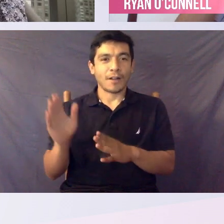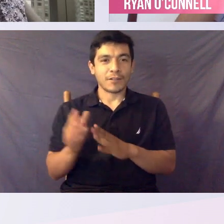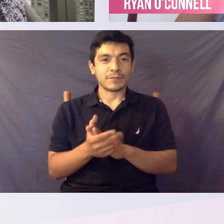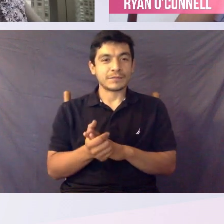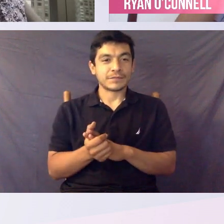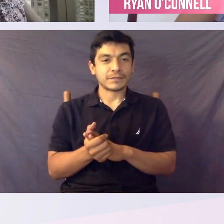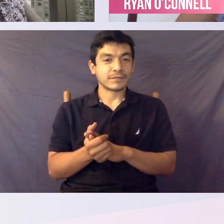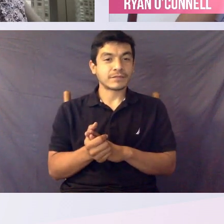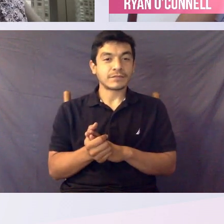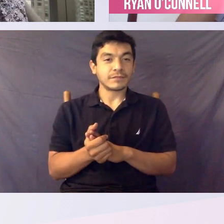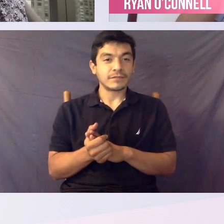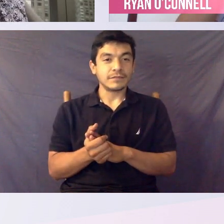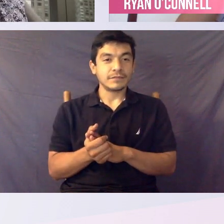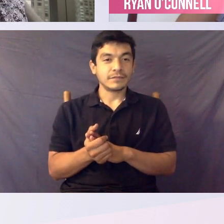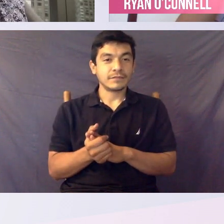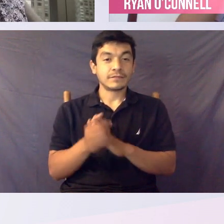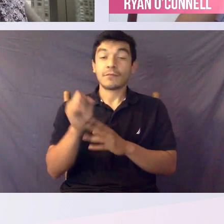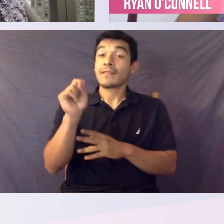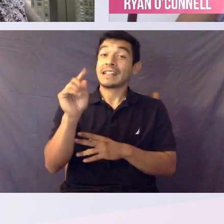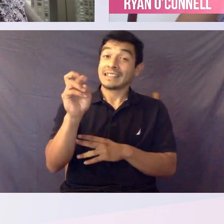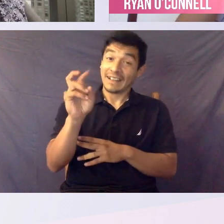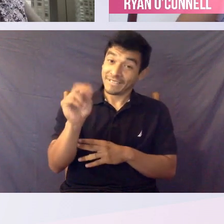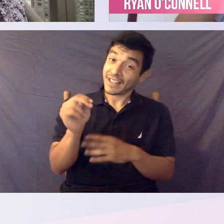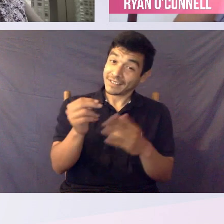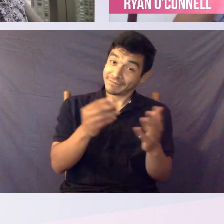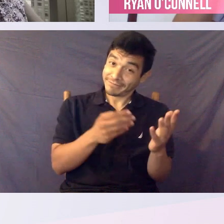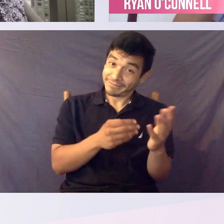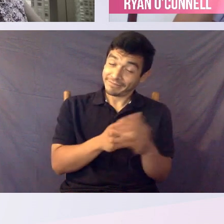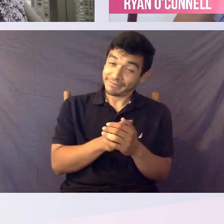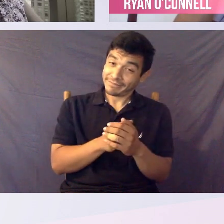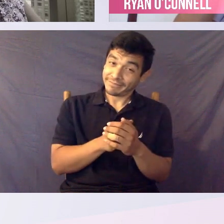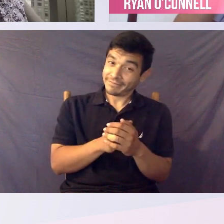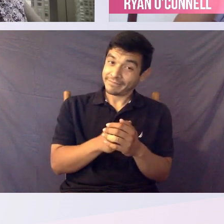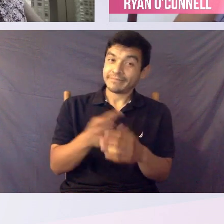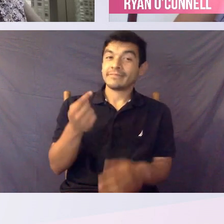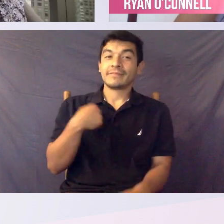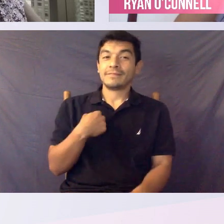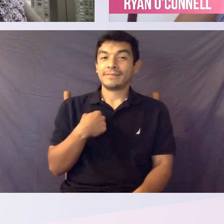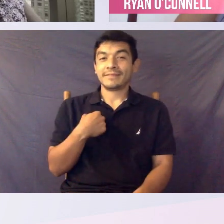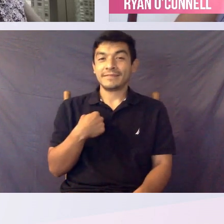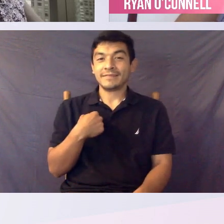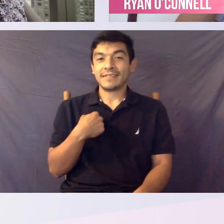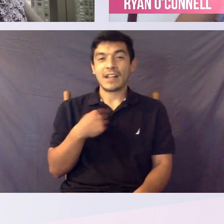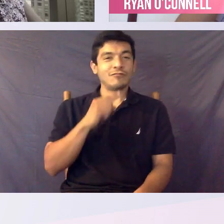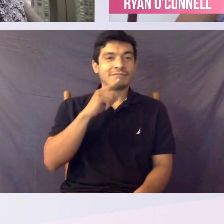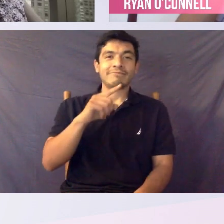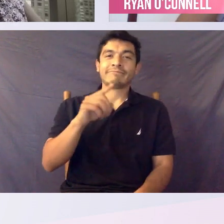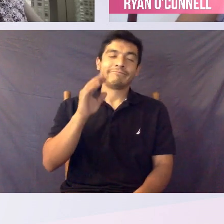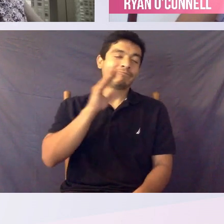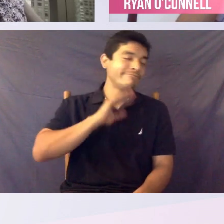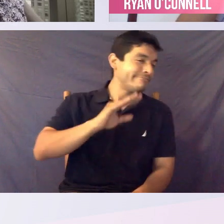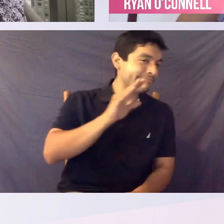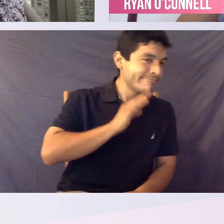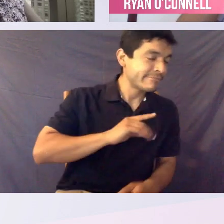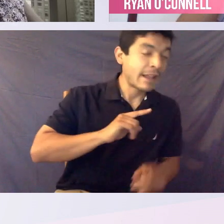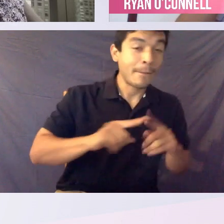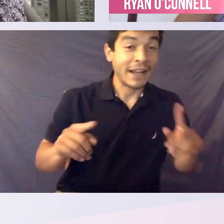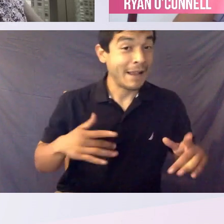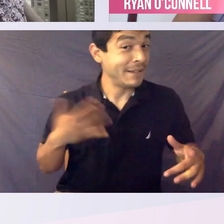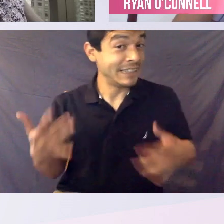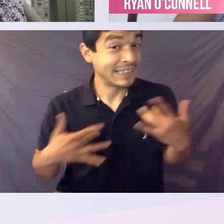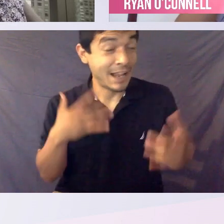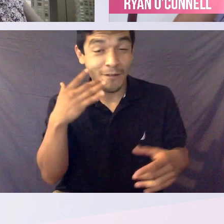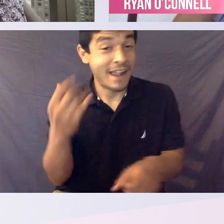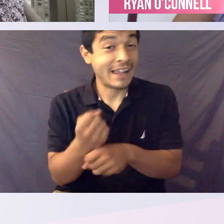best. Steven, I am devastated that, but I'm thrilled that we're getting one